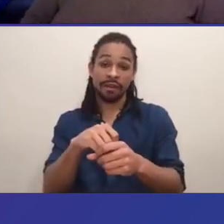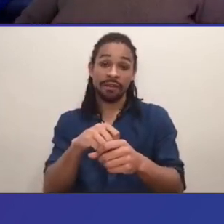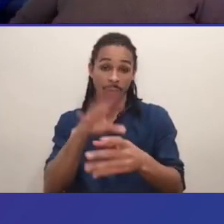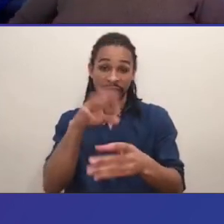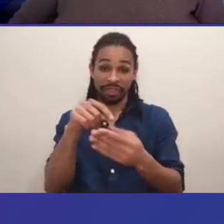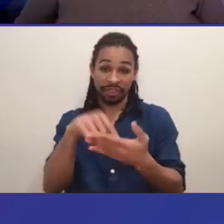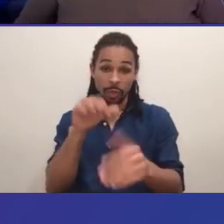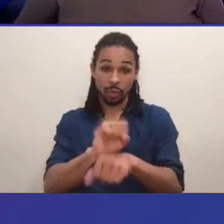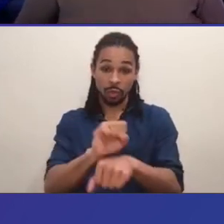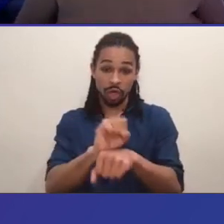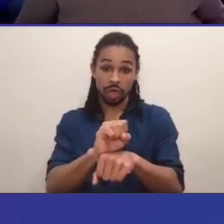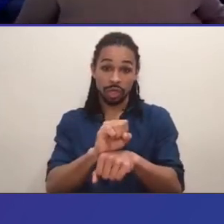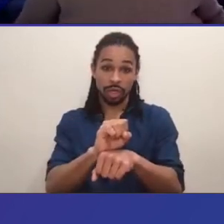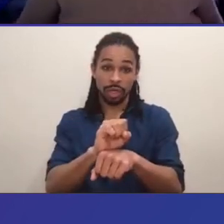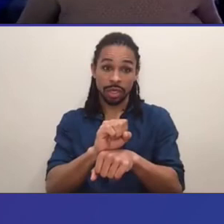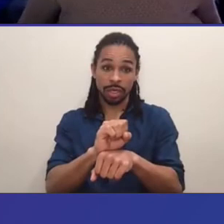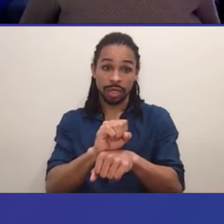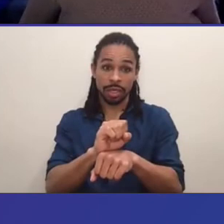work.